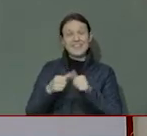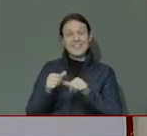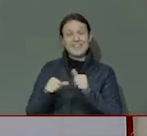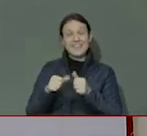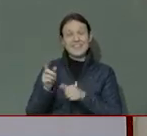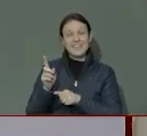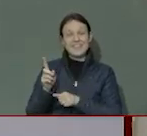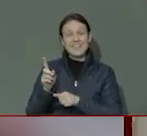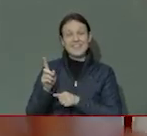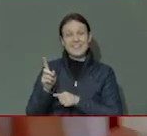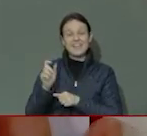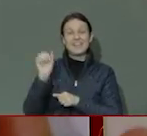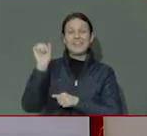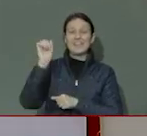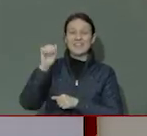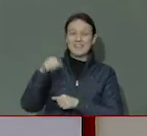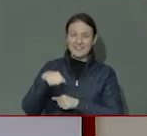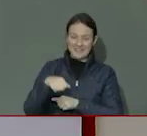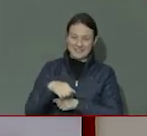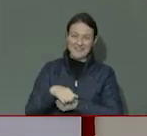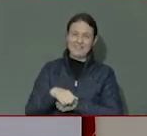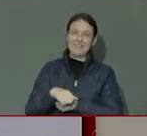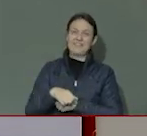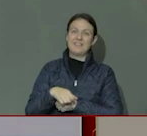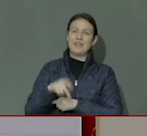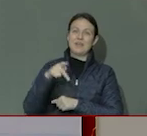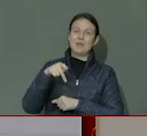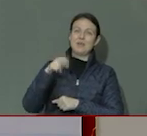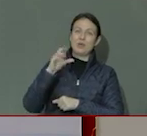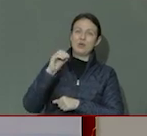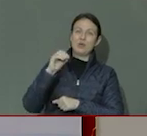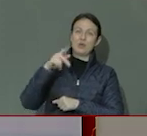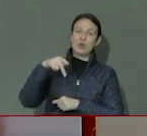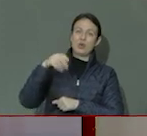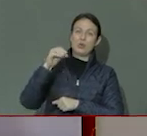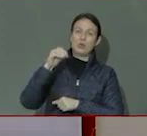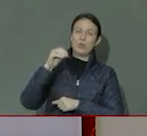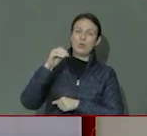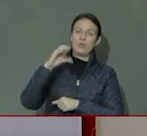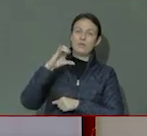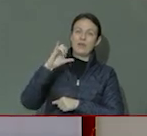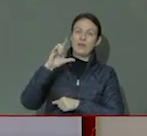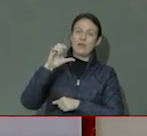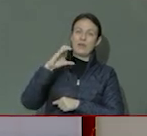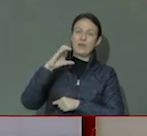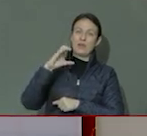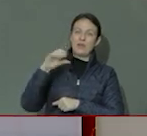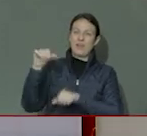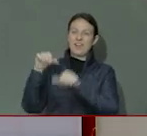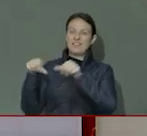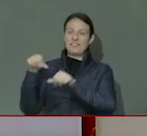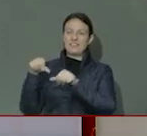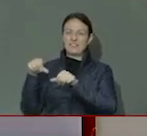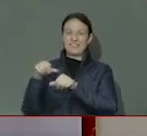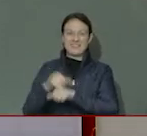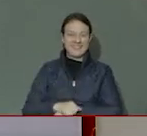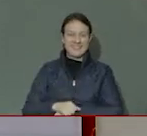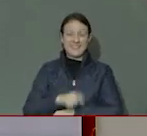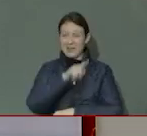Yes, it's a carboxylic acid. I was getting nervous now. The moment I asked that question, I was thinking to myself, why did you do that?